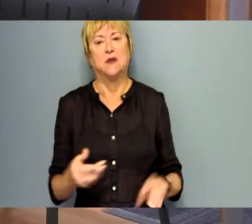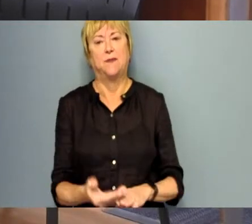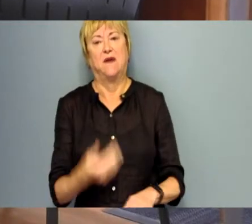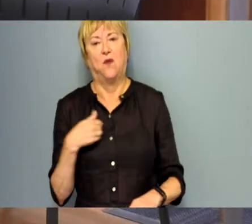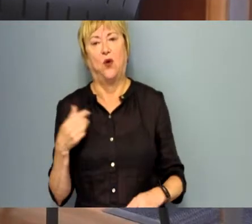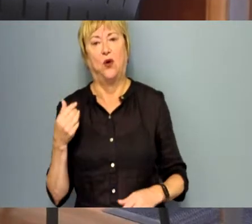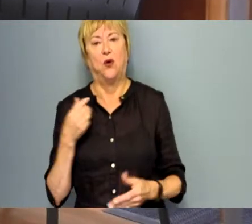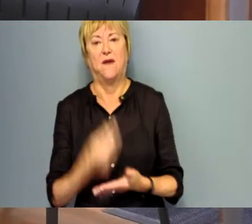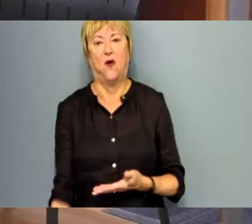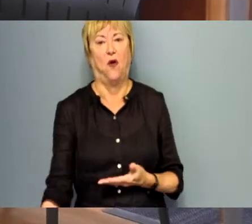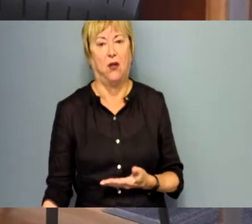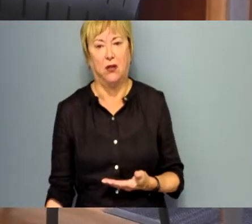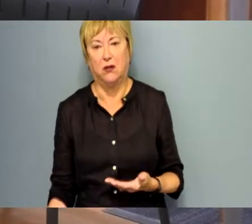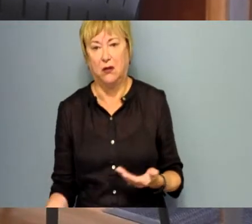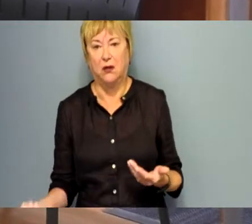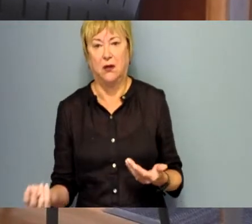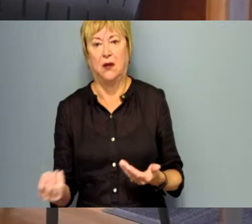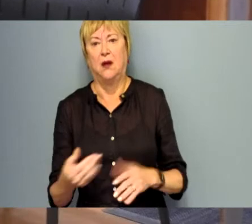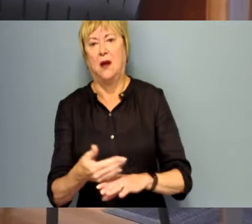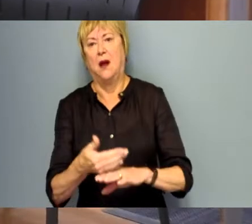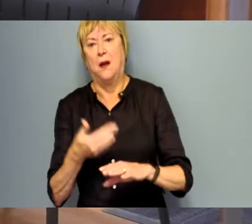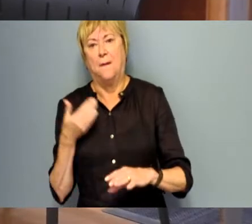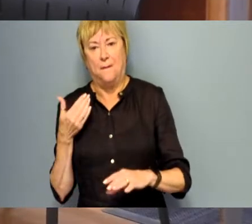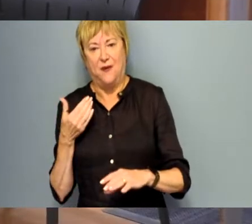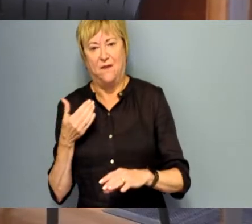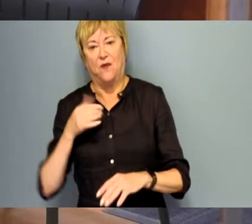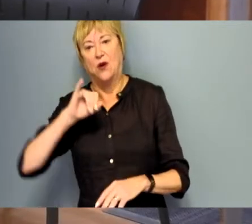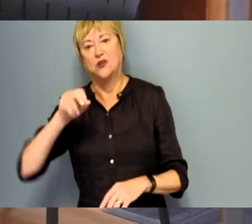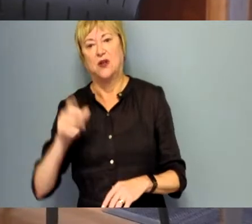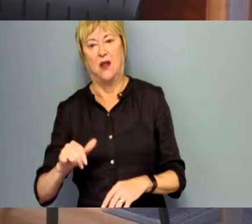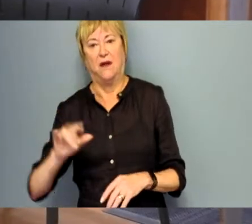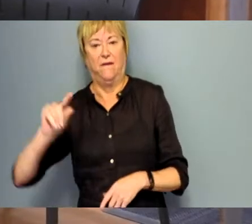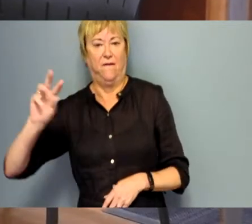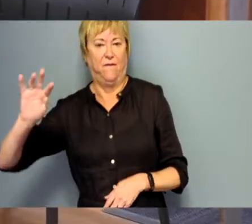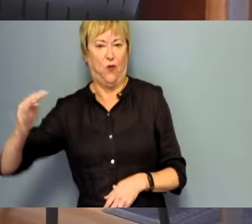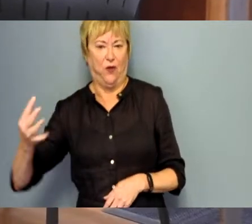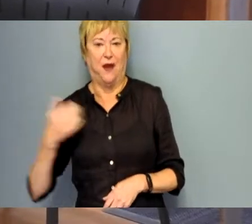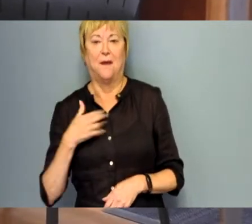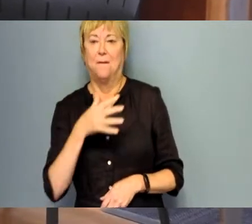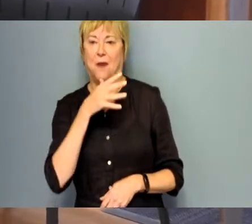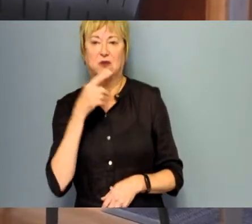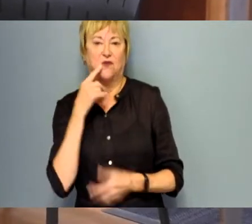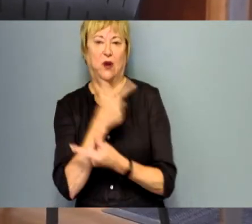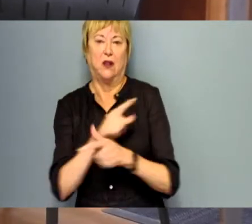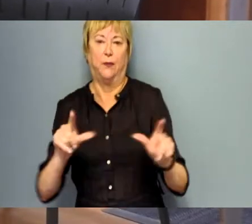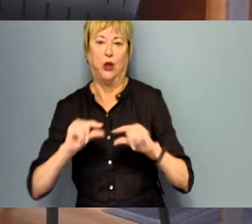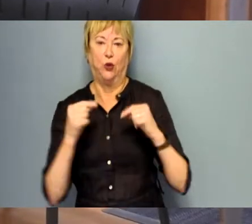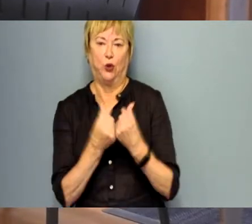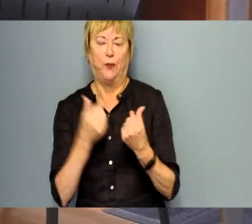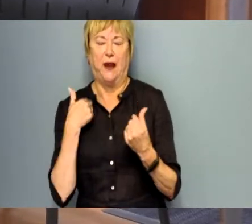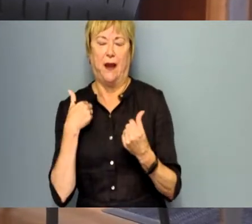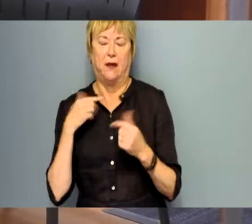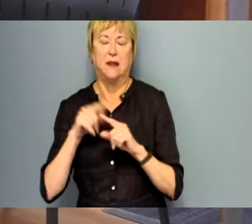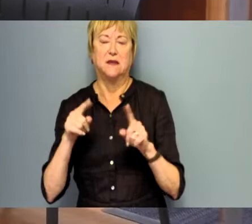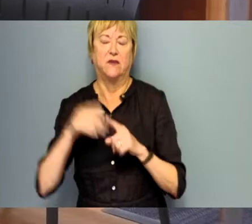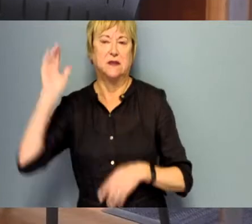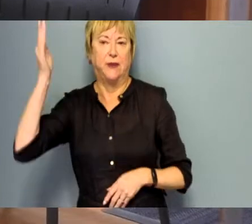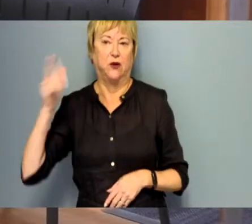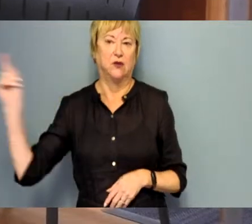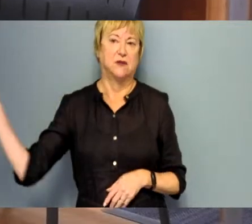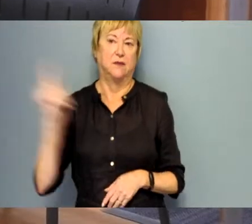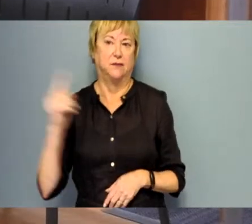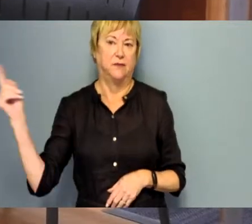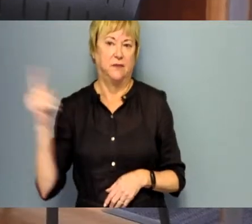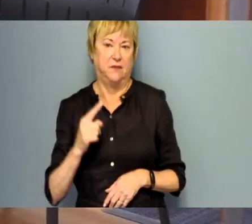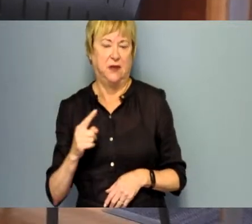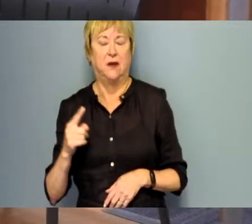July, I was with the Moms for Liberty group. They had all the speakers. They don't endorse a presidential candidate, but women,